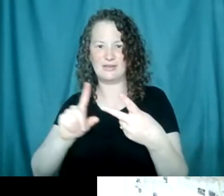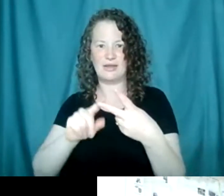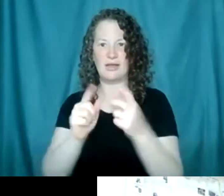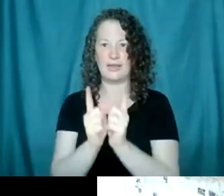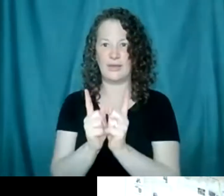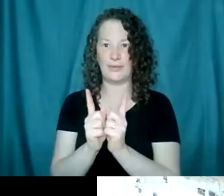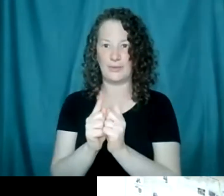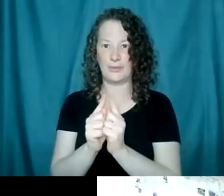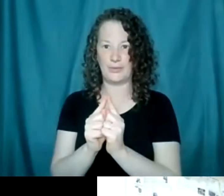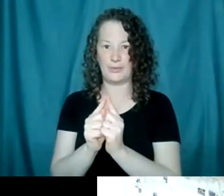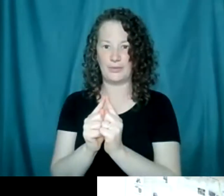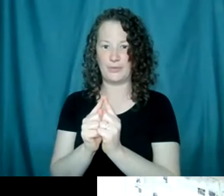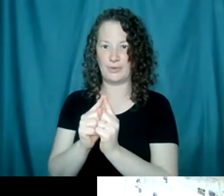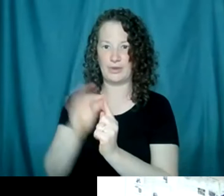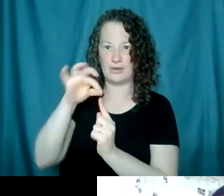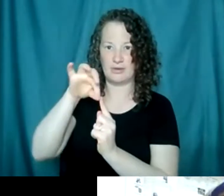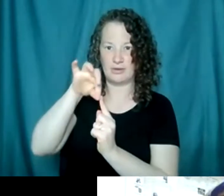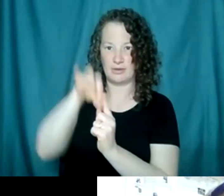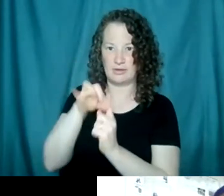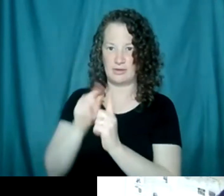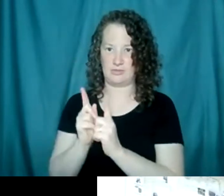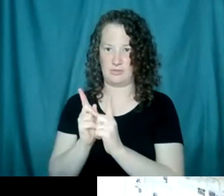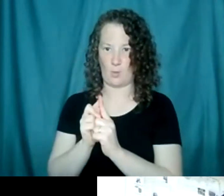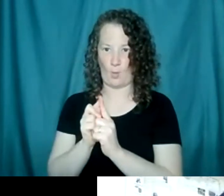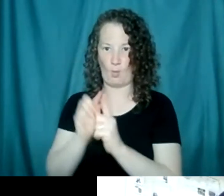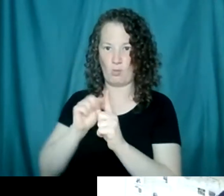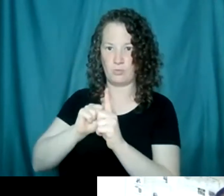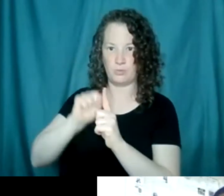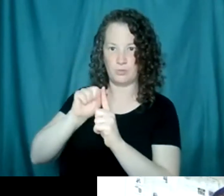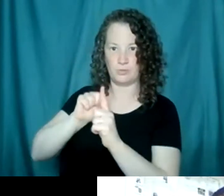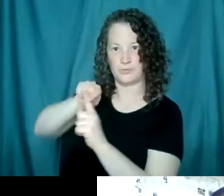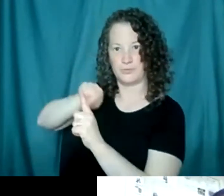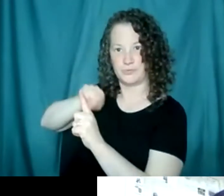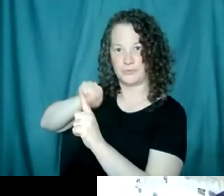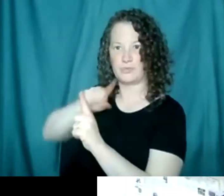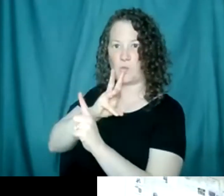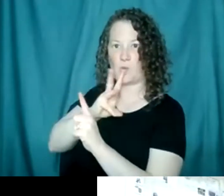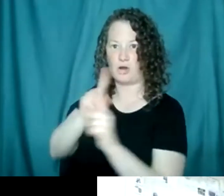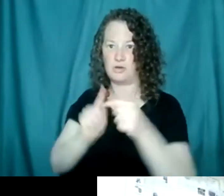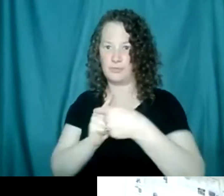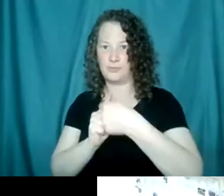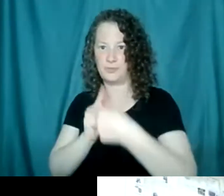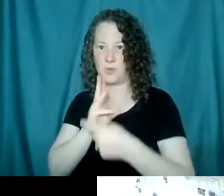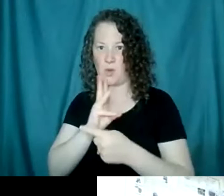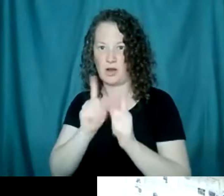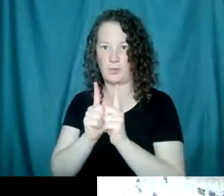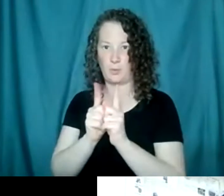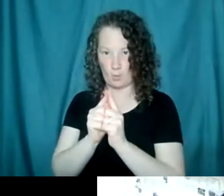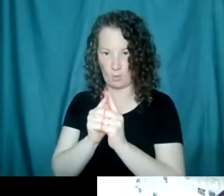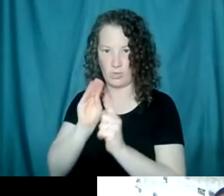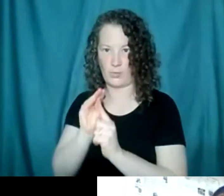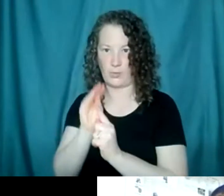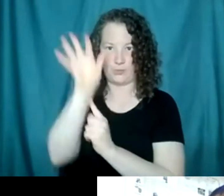two wicks, and the wicks help to retain water, but also hold the seed in place. And then the seed can grow out of that